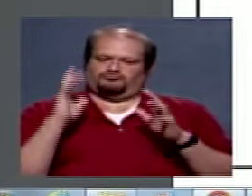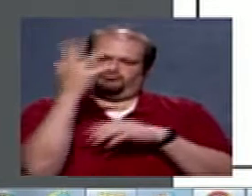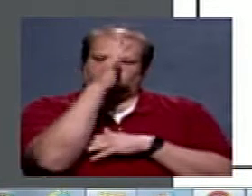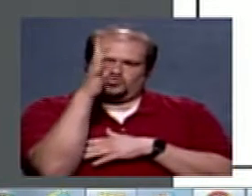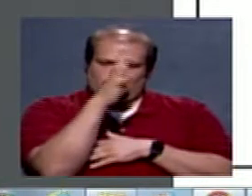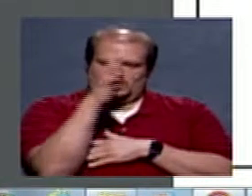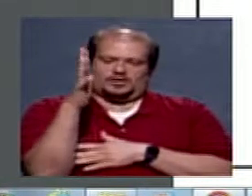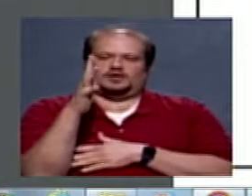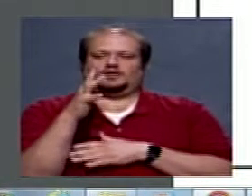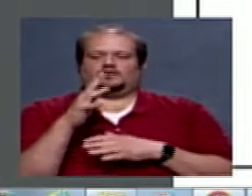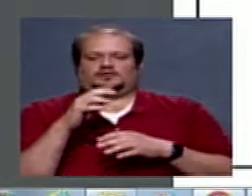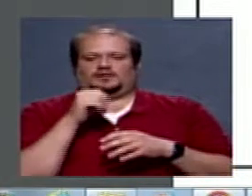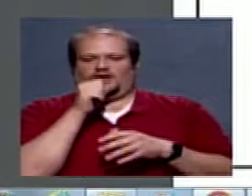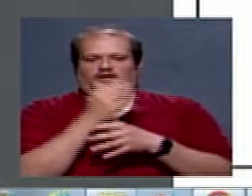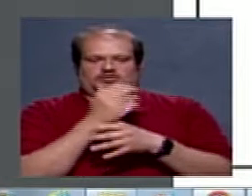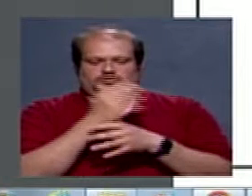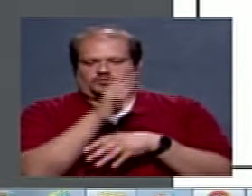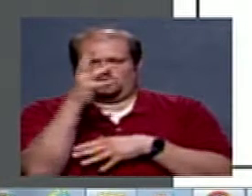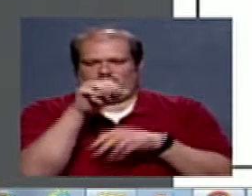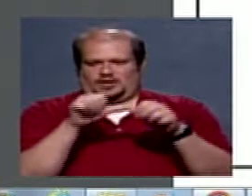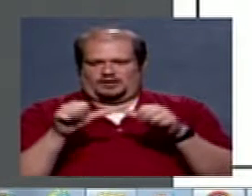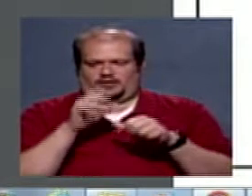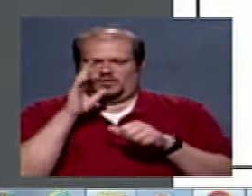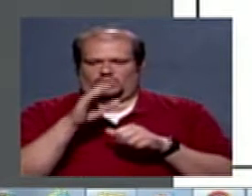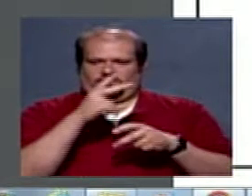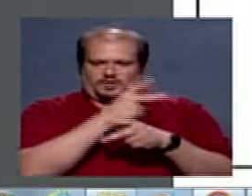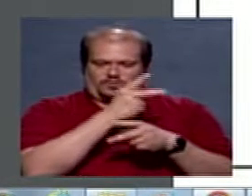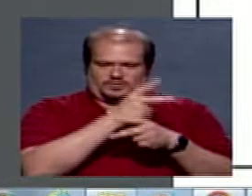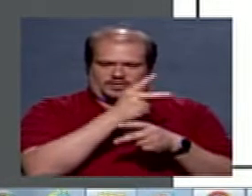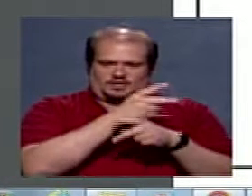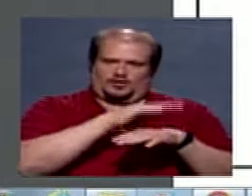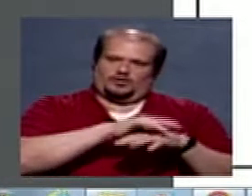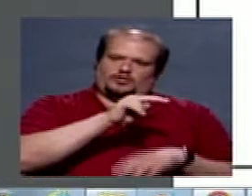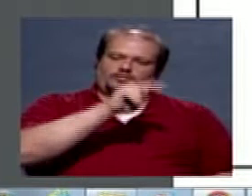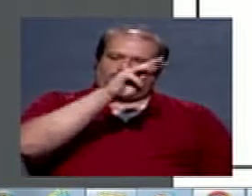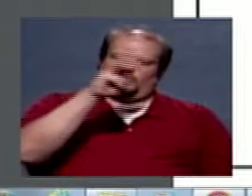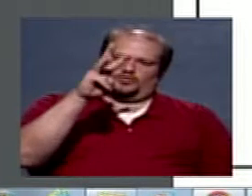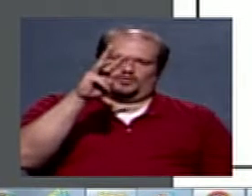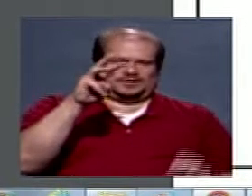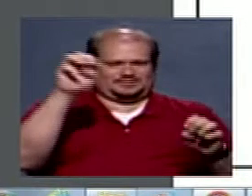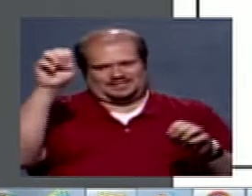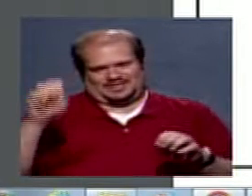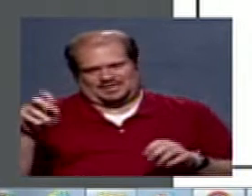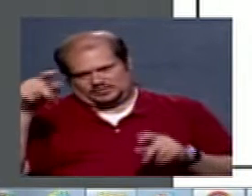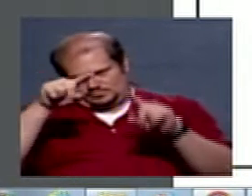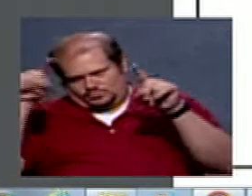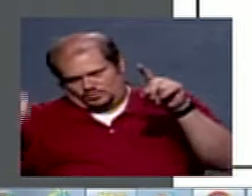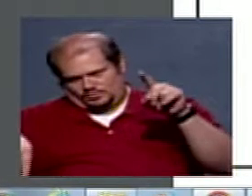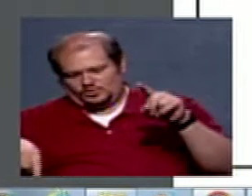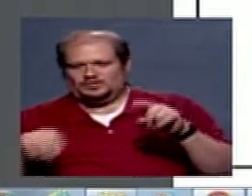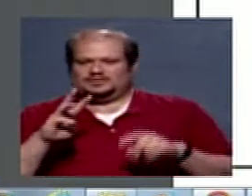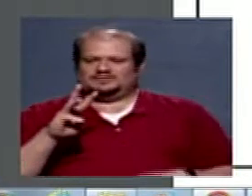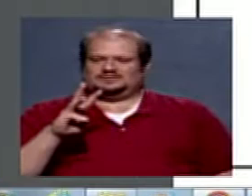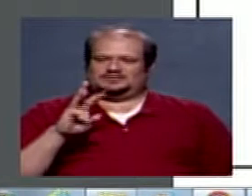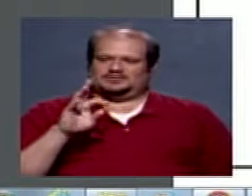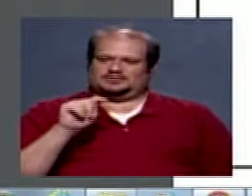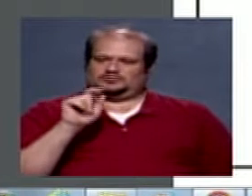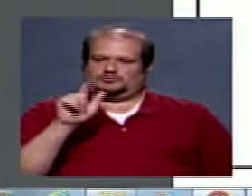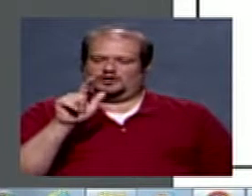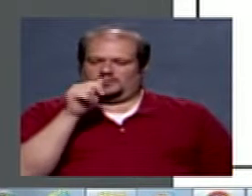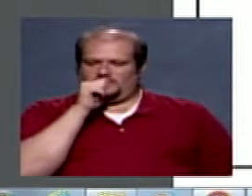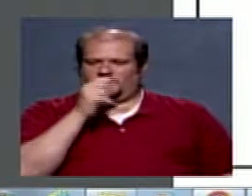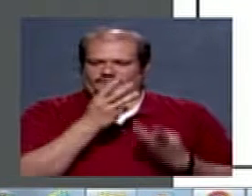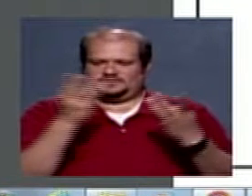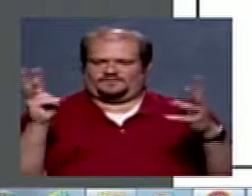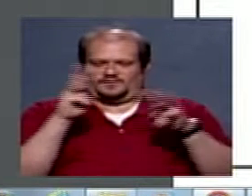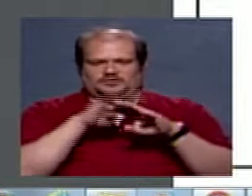wooded, and undisturbed wooded areas will be retained along the northwest and east perimeters. A 6-foot-tall privacy fence will be